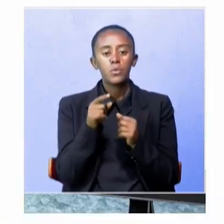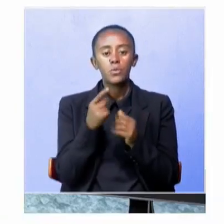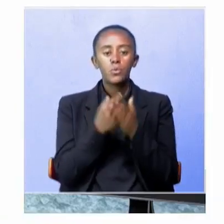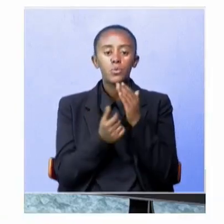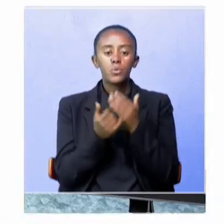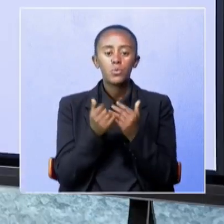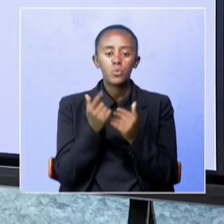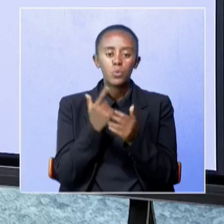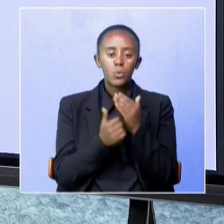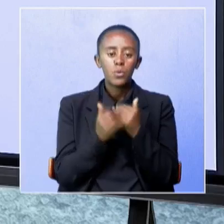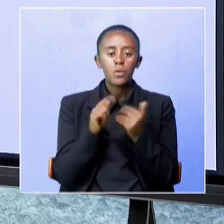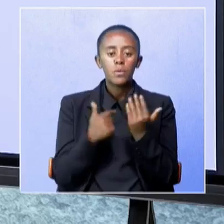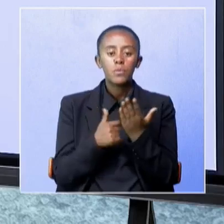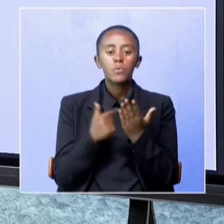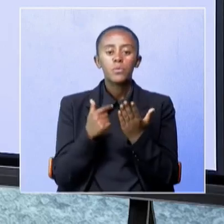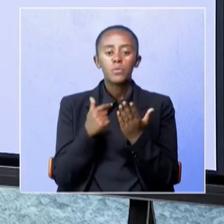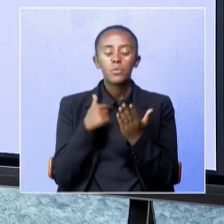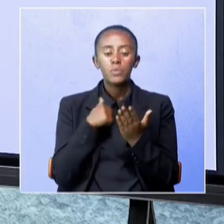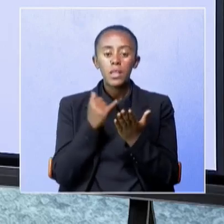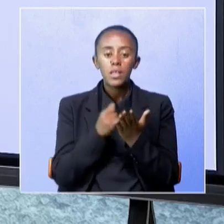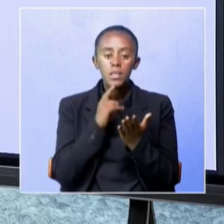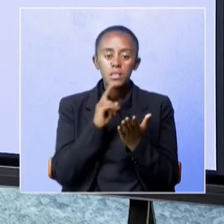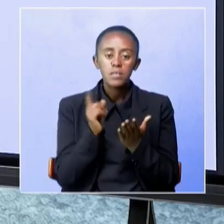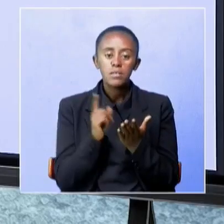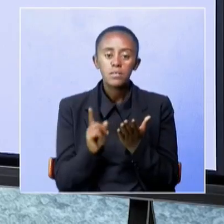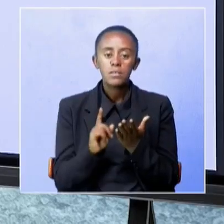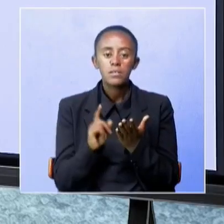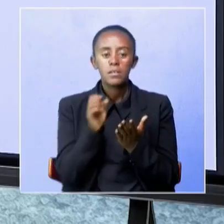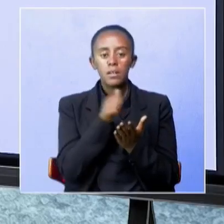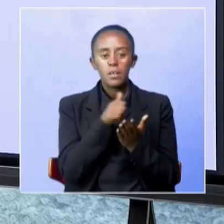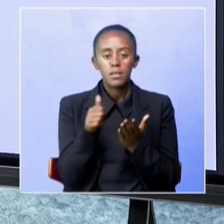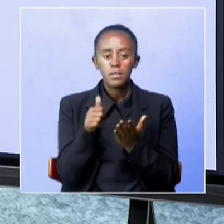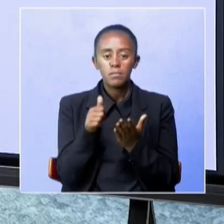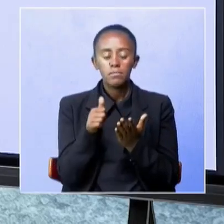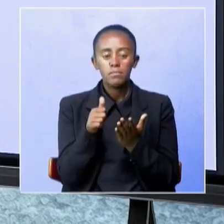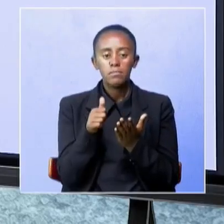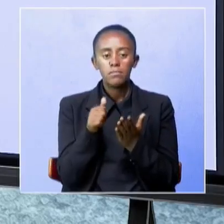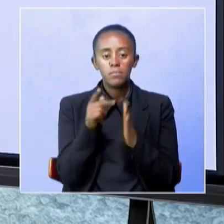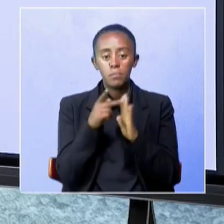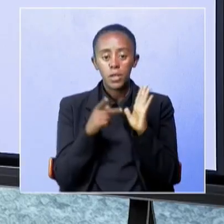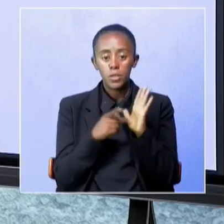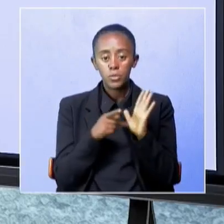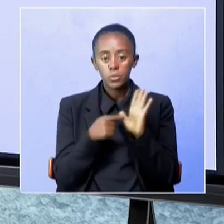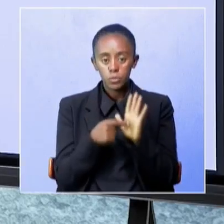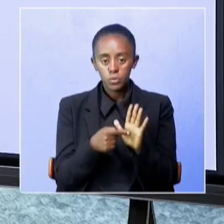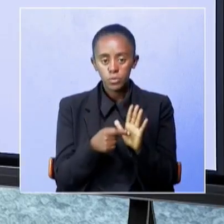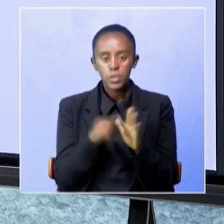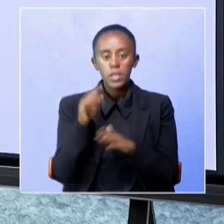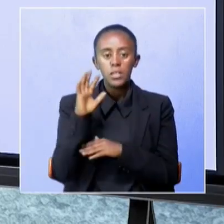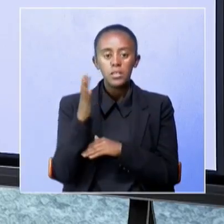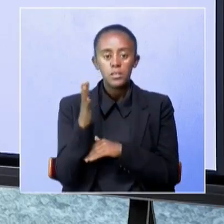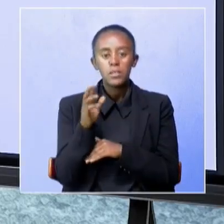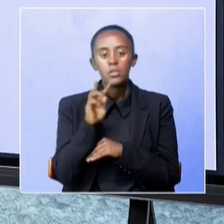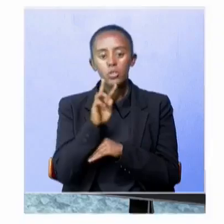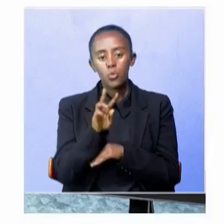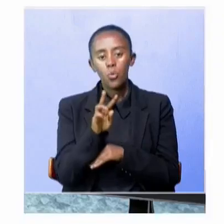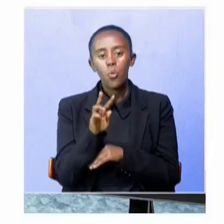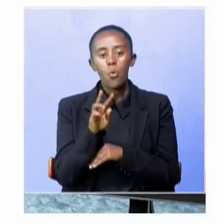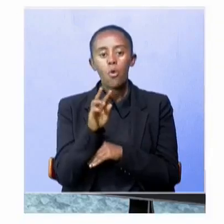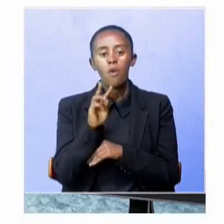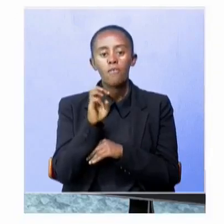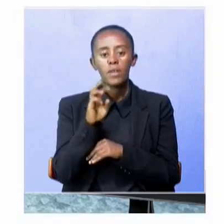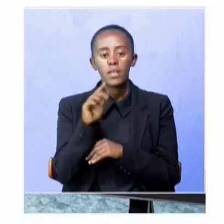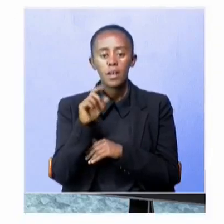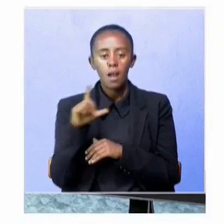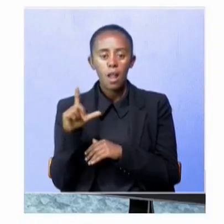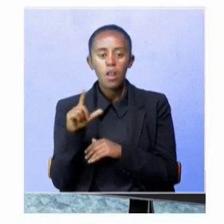colon, we said it is what? A punctuation that resembles two vertical